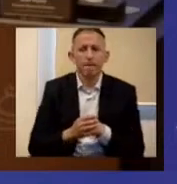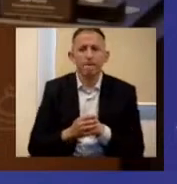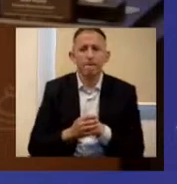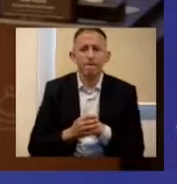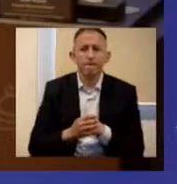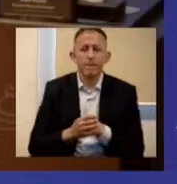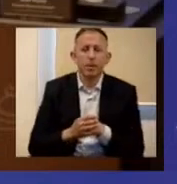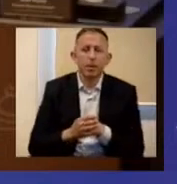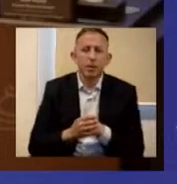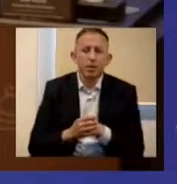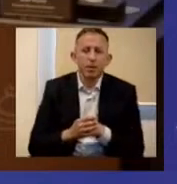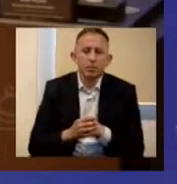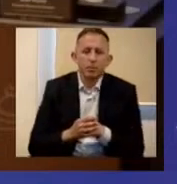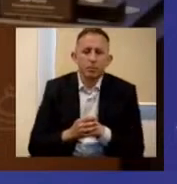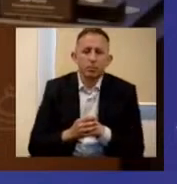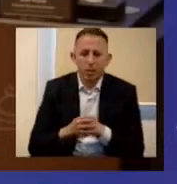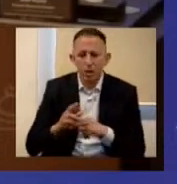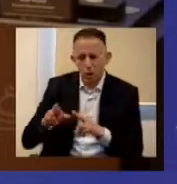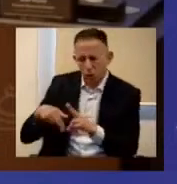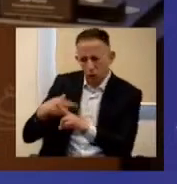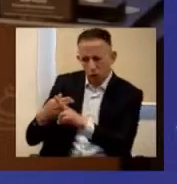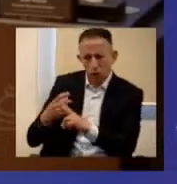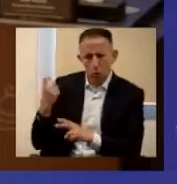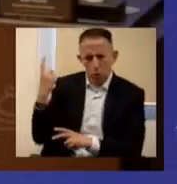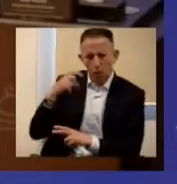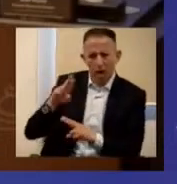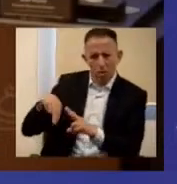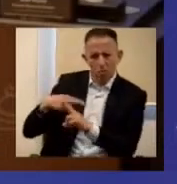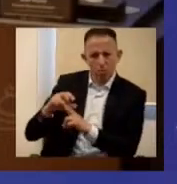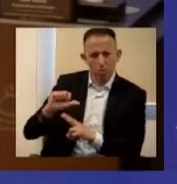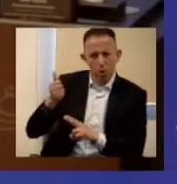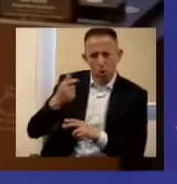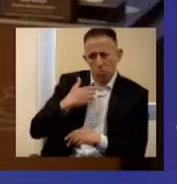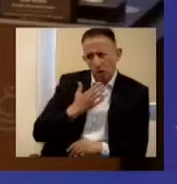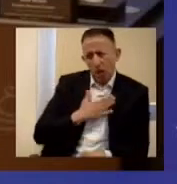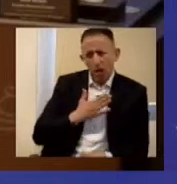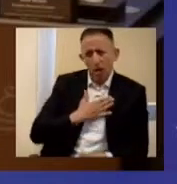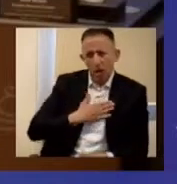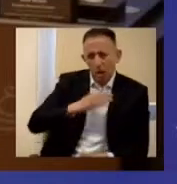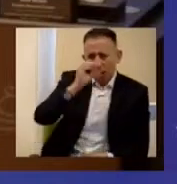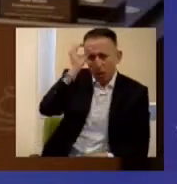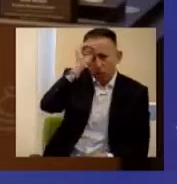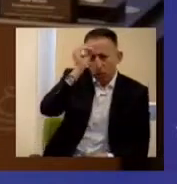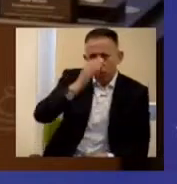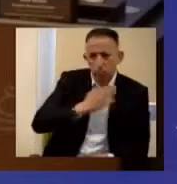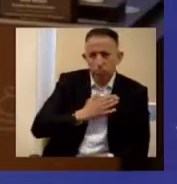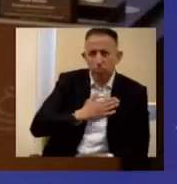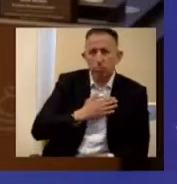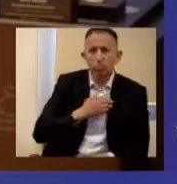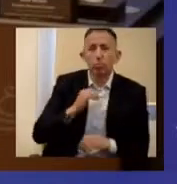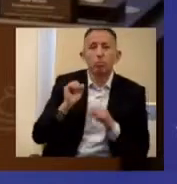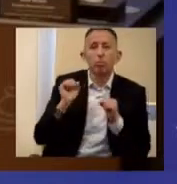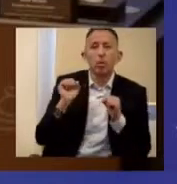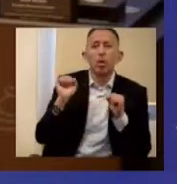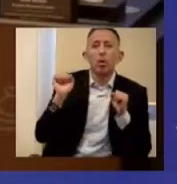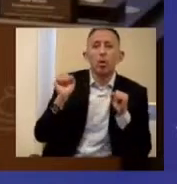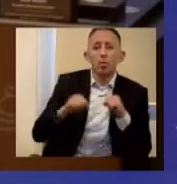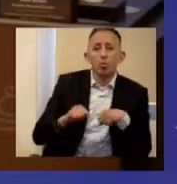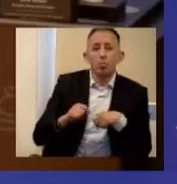them, I believe, such as the digital twin, it can take some time to really have a real digital twin